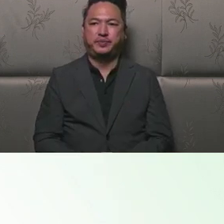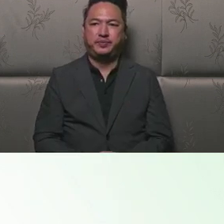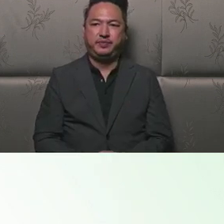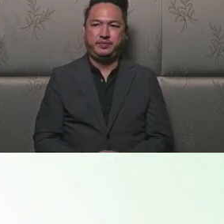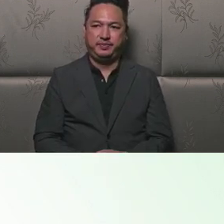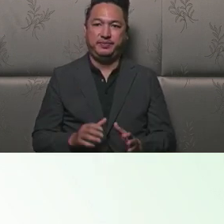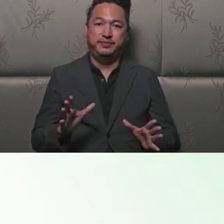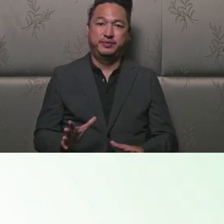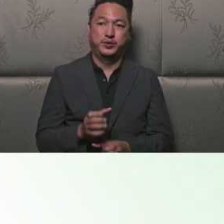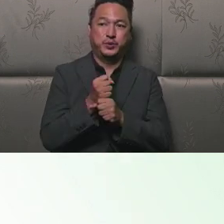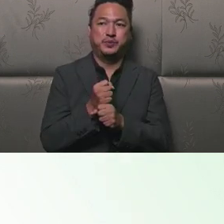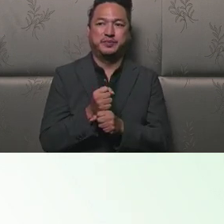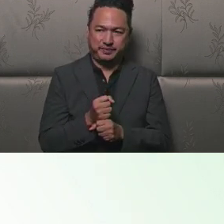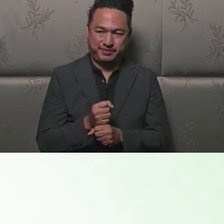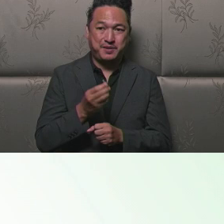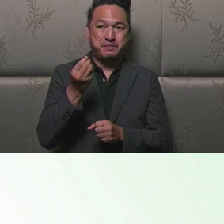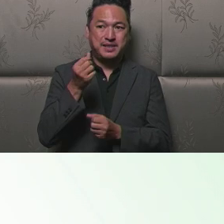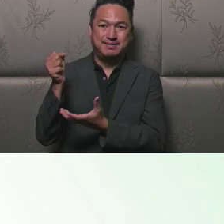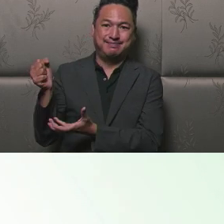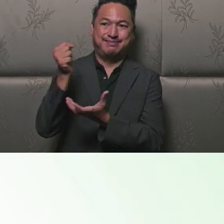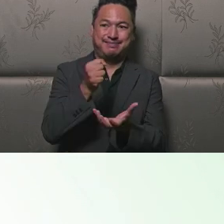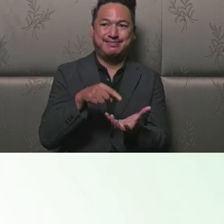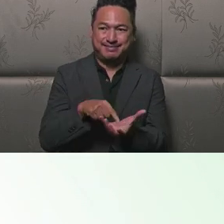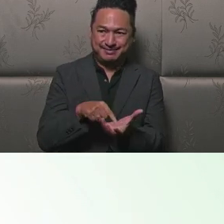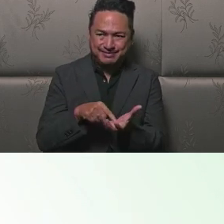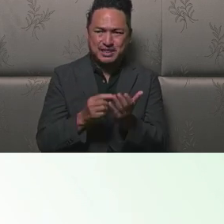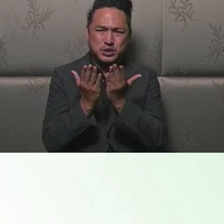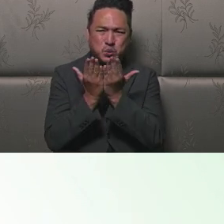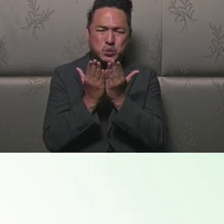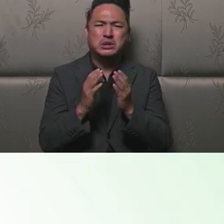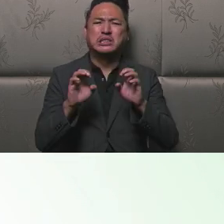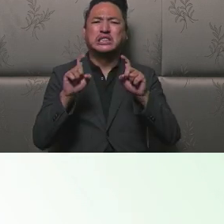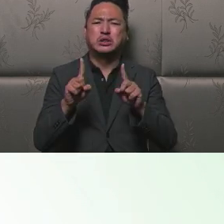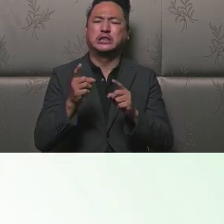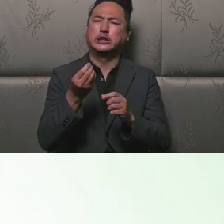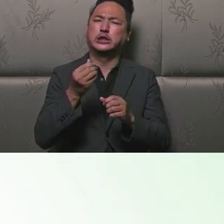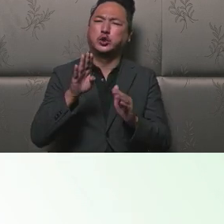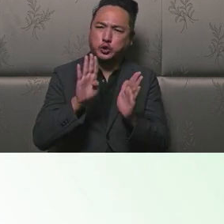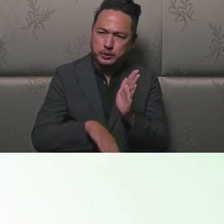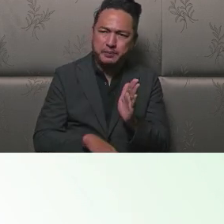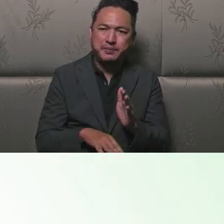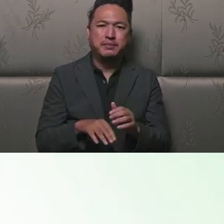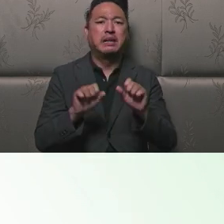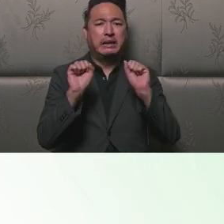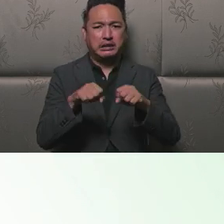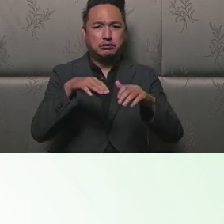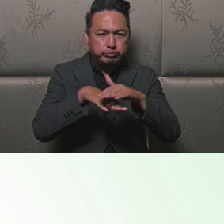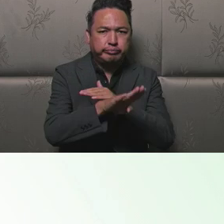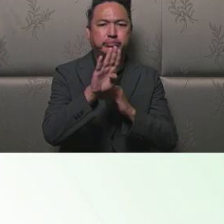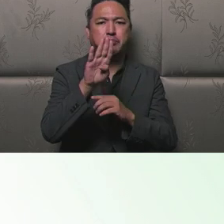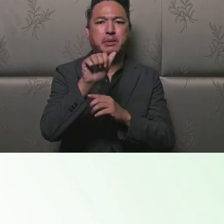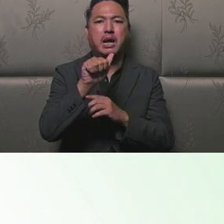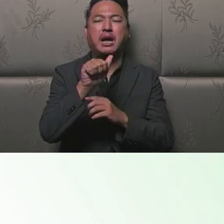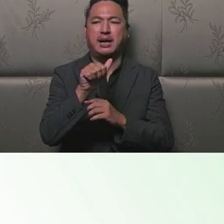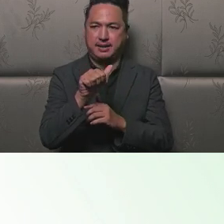Because for the BDS, if you are a learner, it only costs you